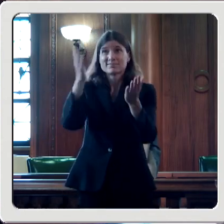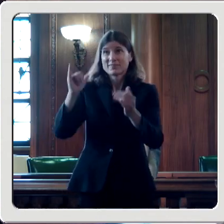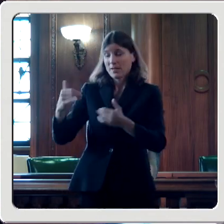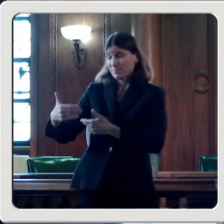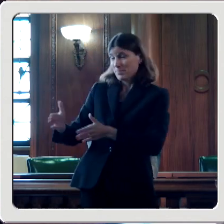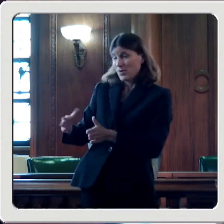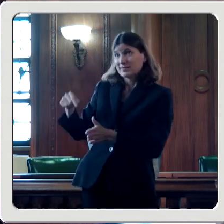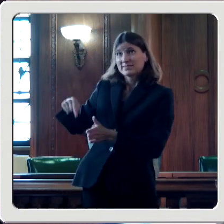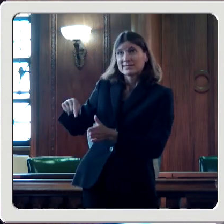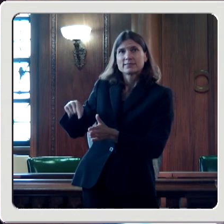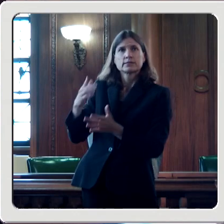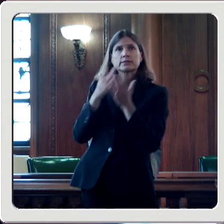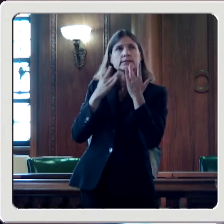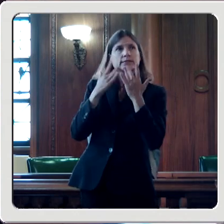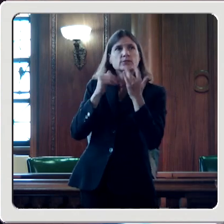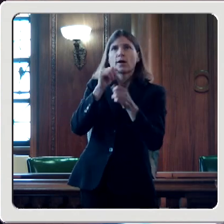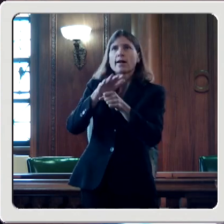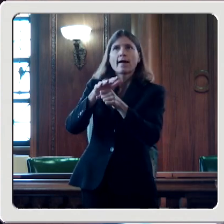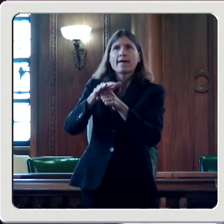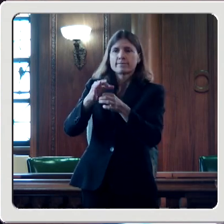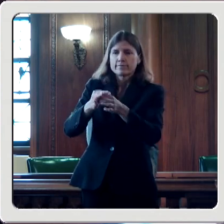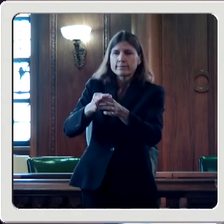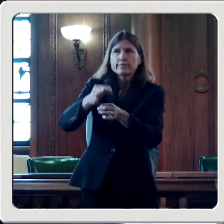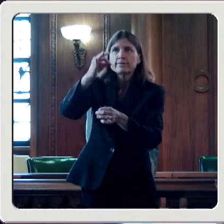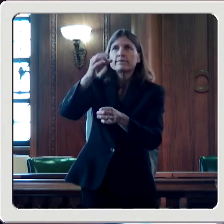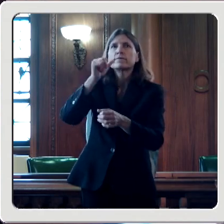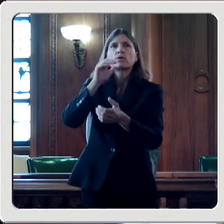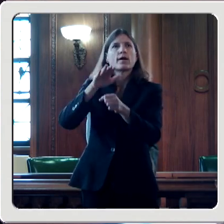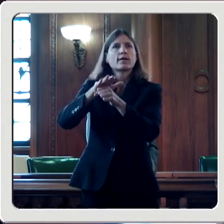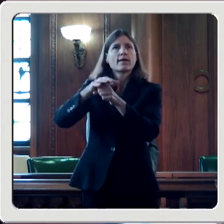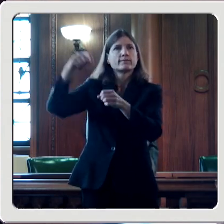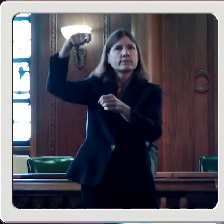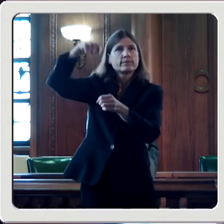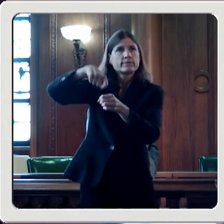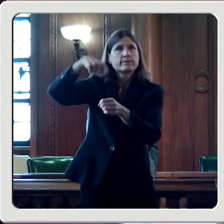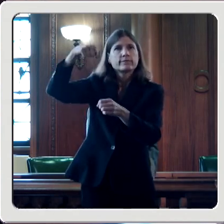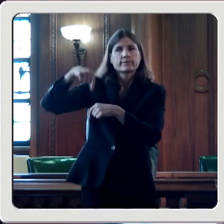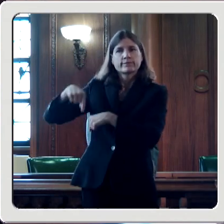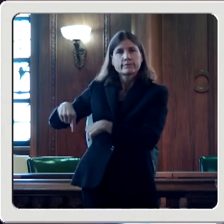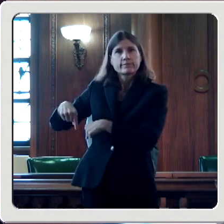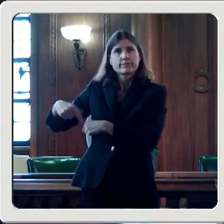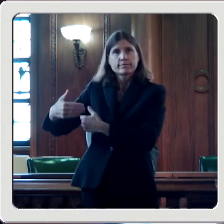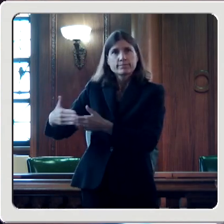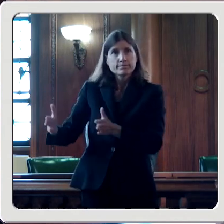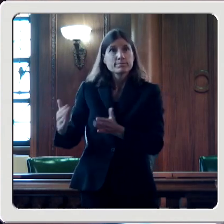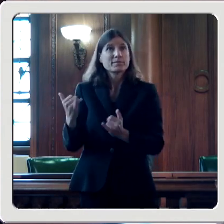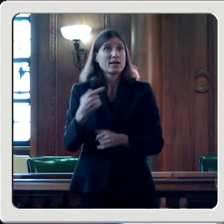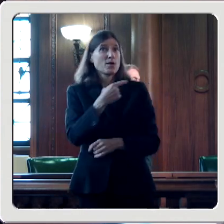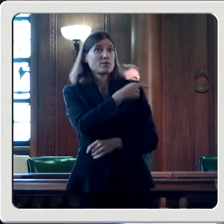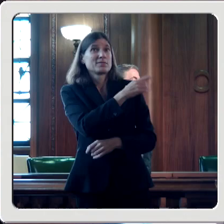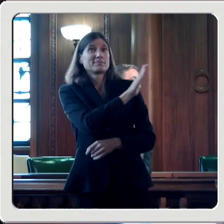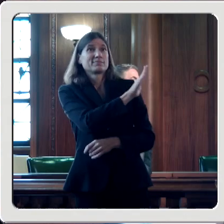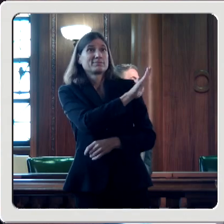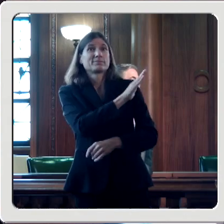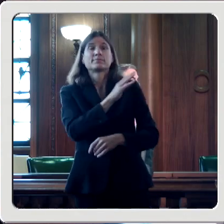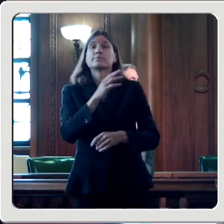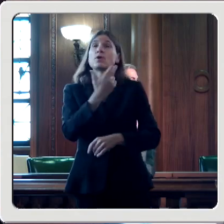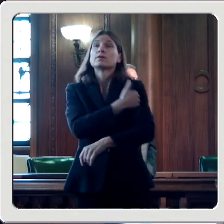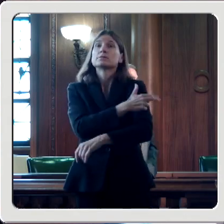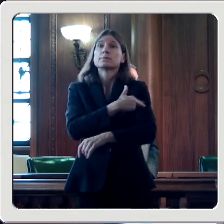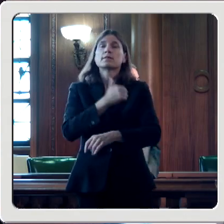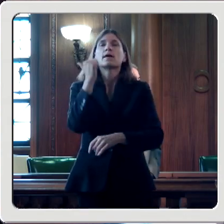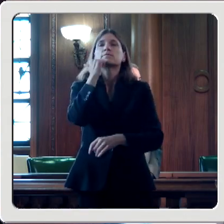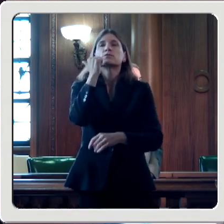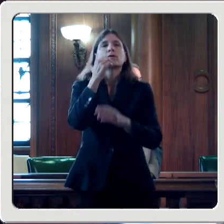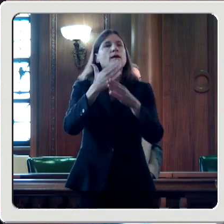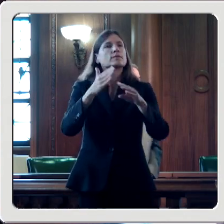nationally. At Mercy, we continue to perform between 300 and 400 tests per day, and we're able to perform those